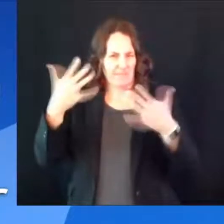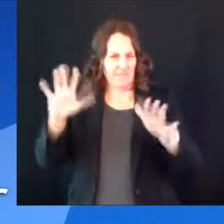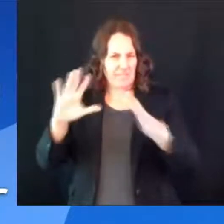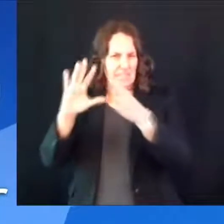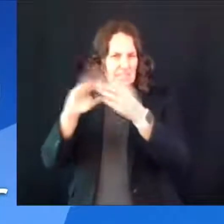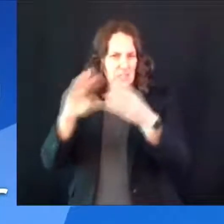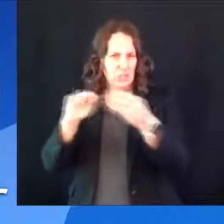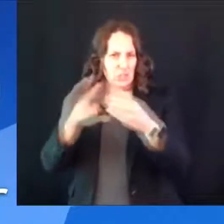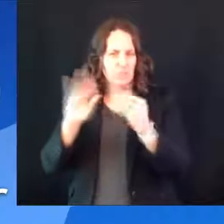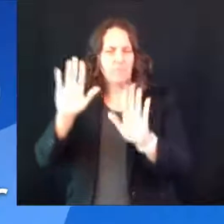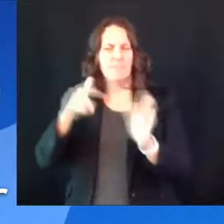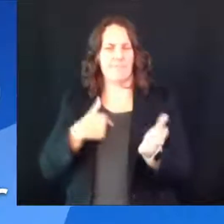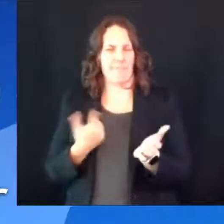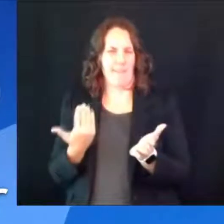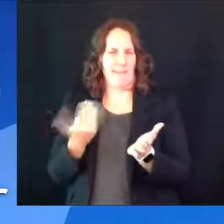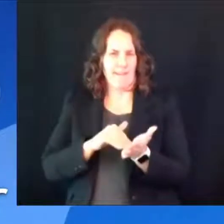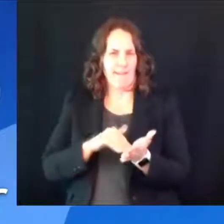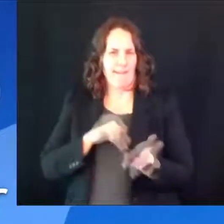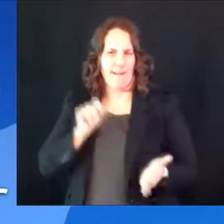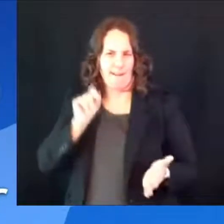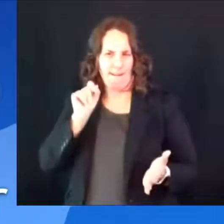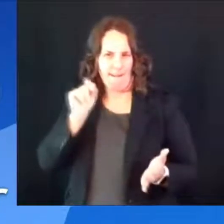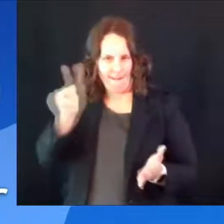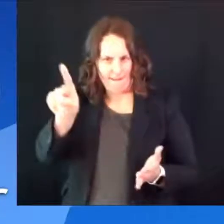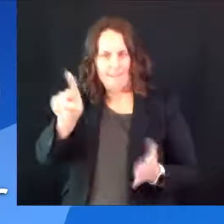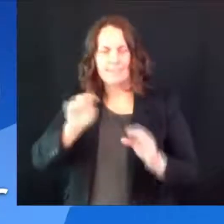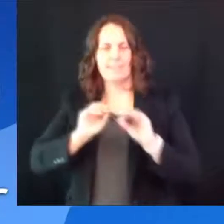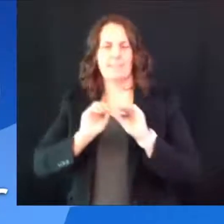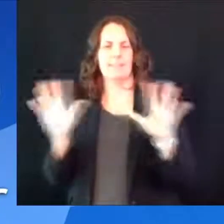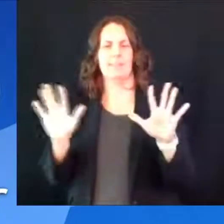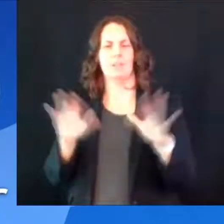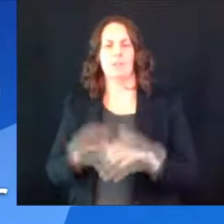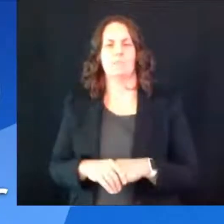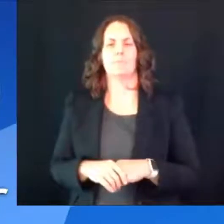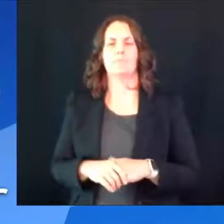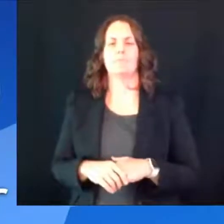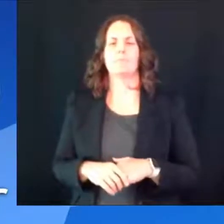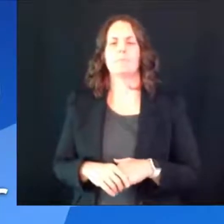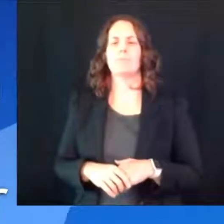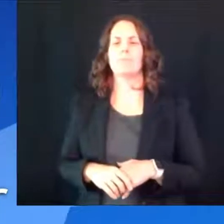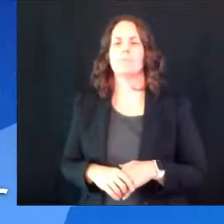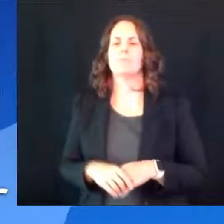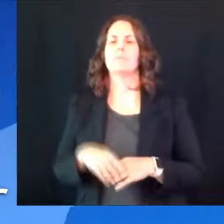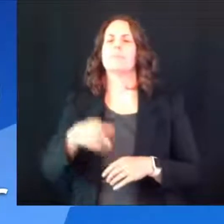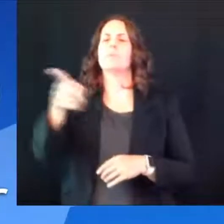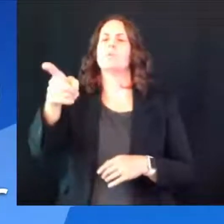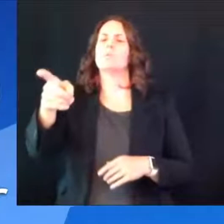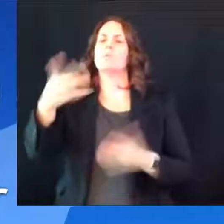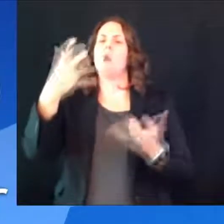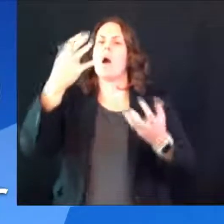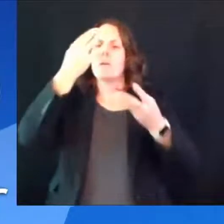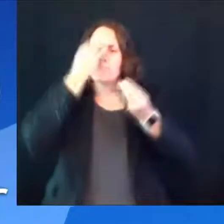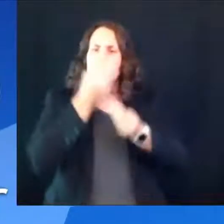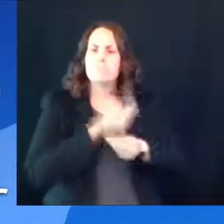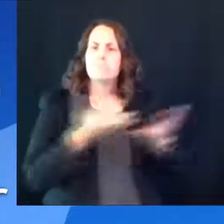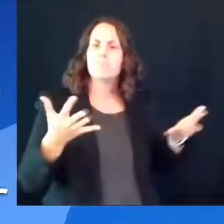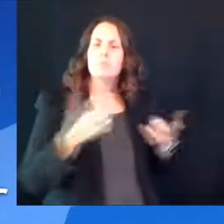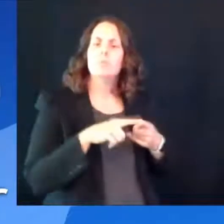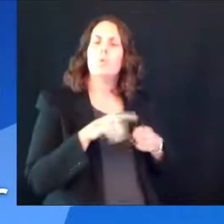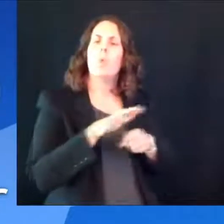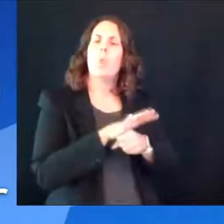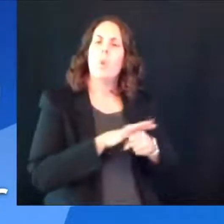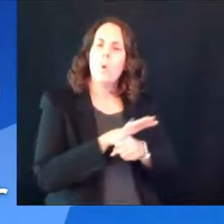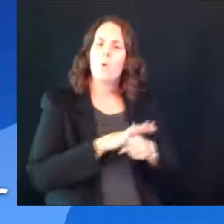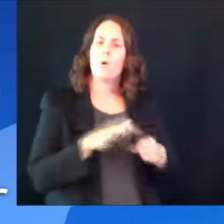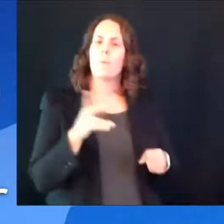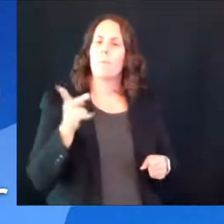provided to local public health officials on kind of taking their own COVID-19 precautions. I was just wondering how much kind of feedback, or have you